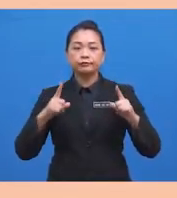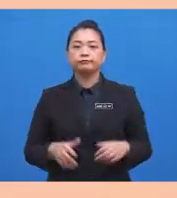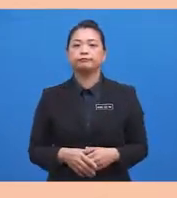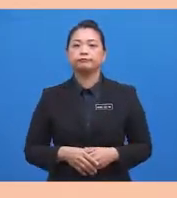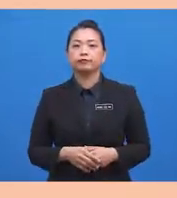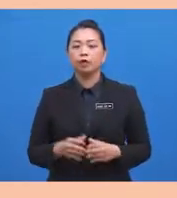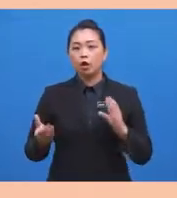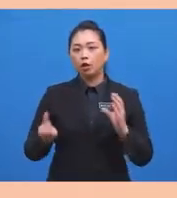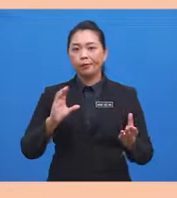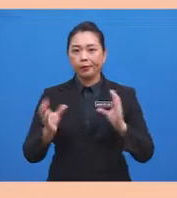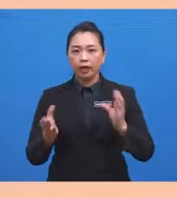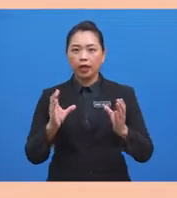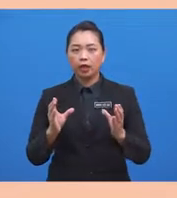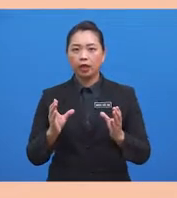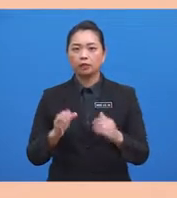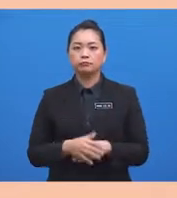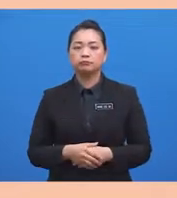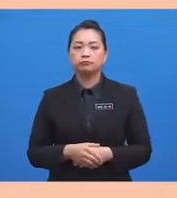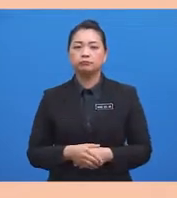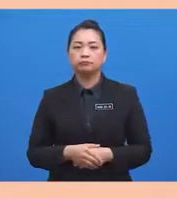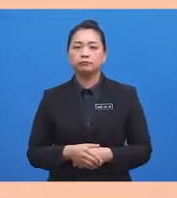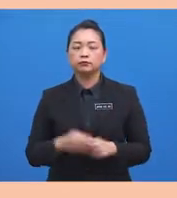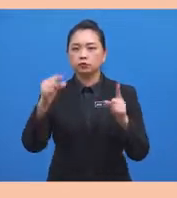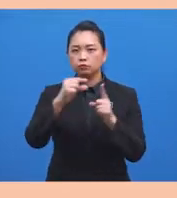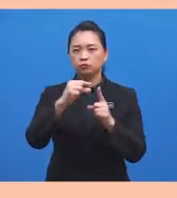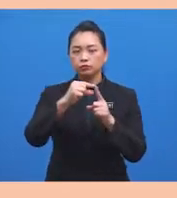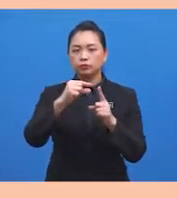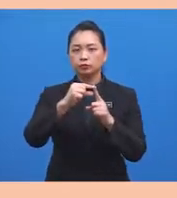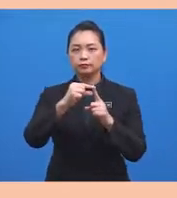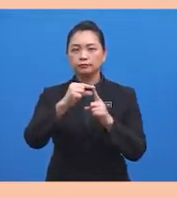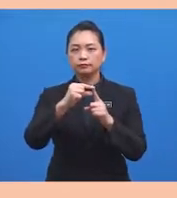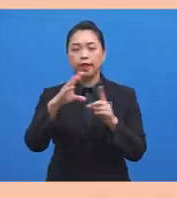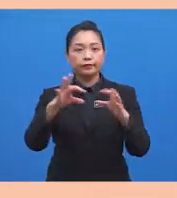Compare heading A to the words and phrases that I have selected.